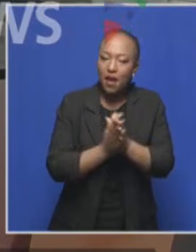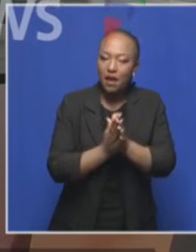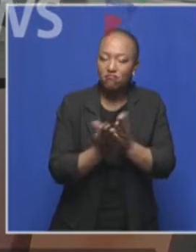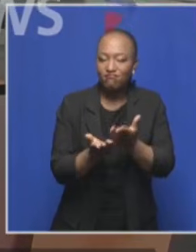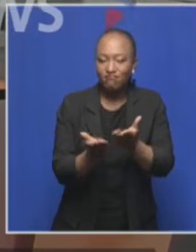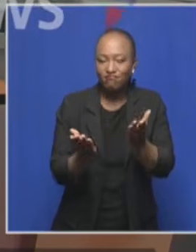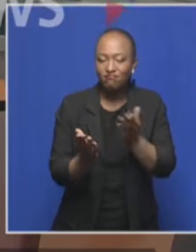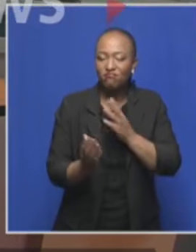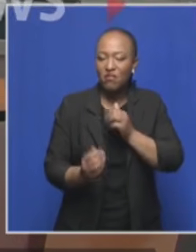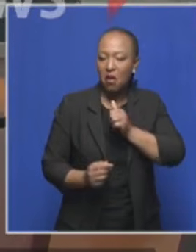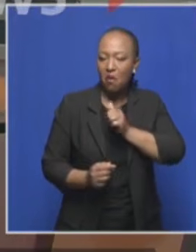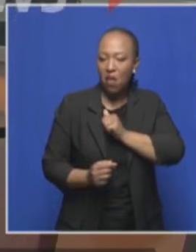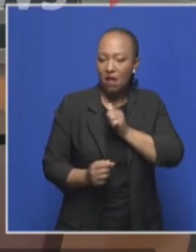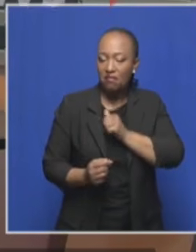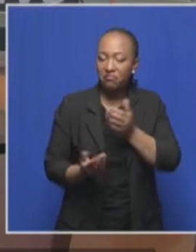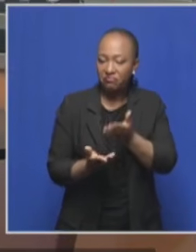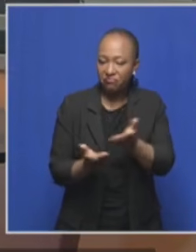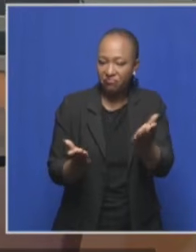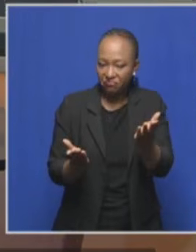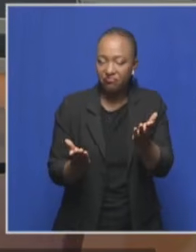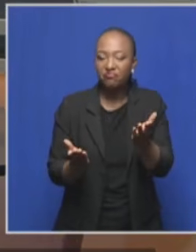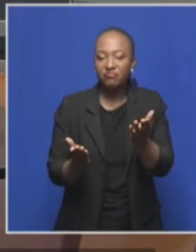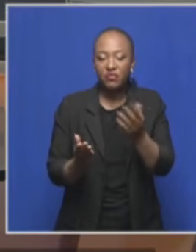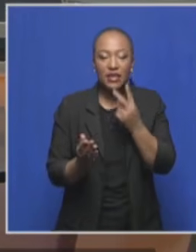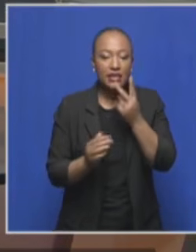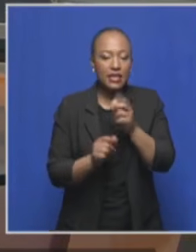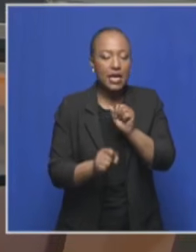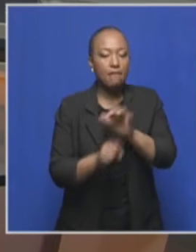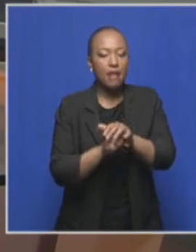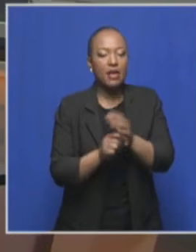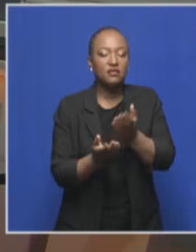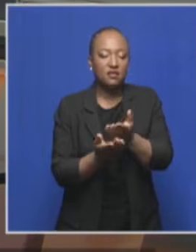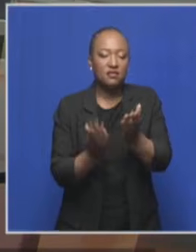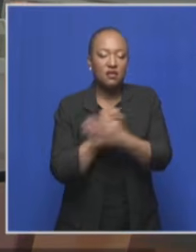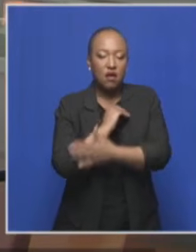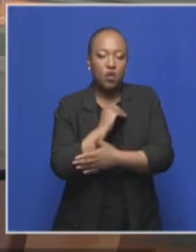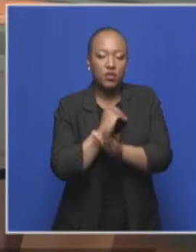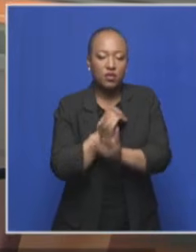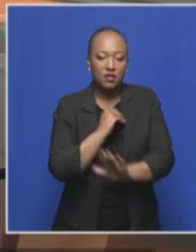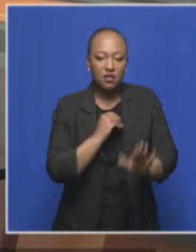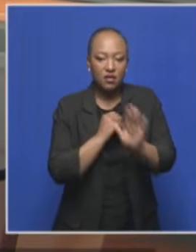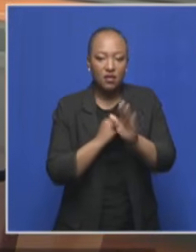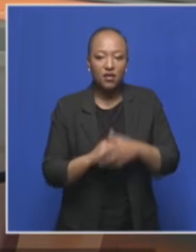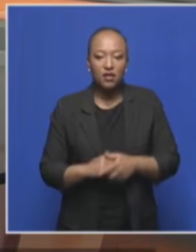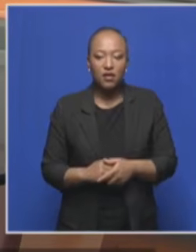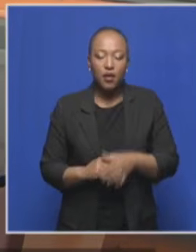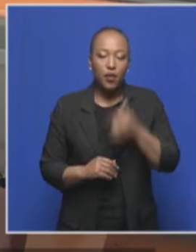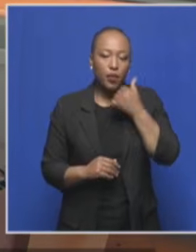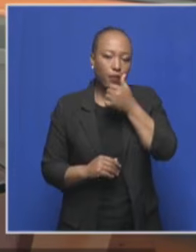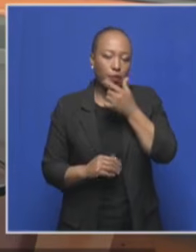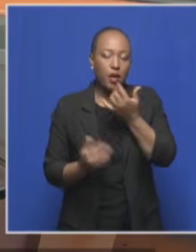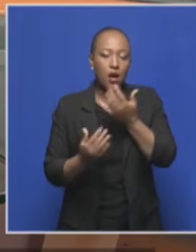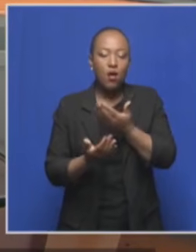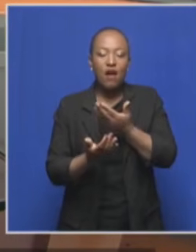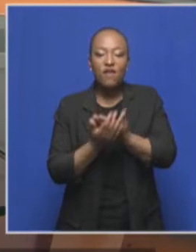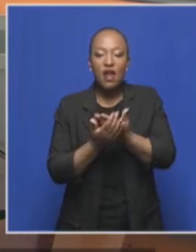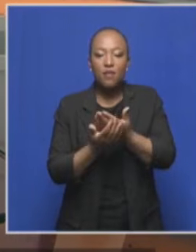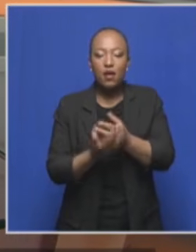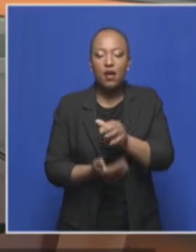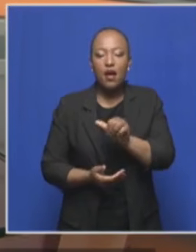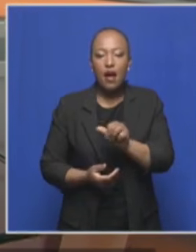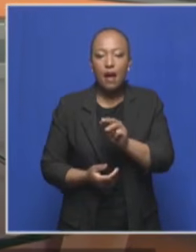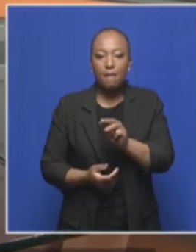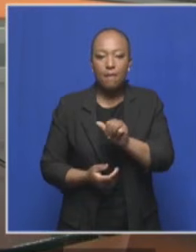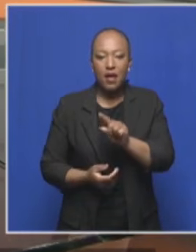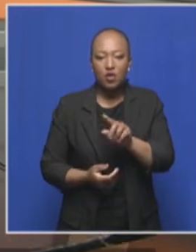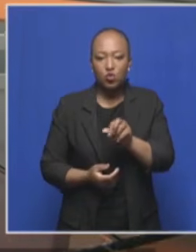this, and wishing all the best of luck. Let's see how it impacts our nation at large. Thank you. It is recently available on Amazon.co.za now.